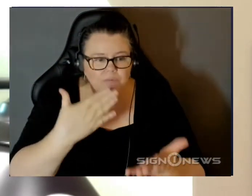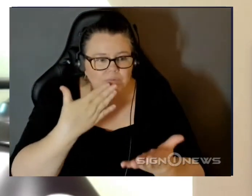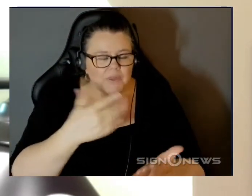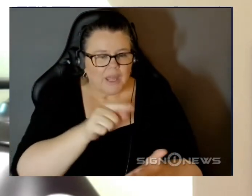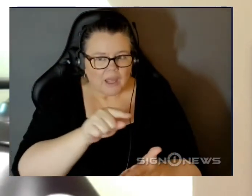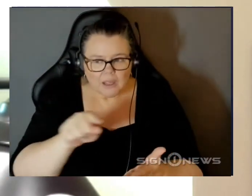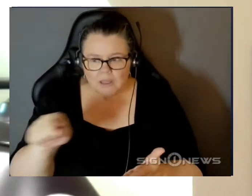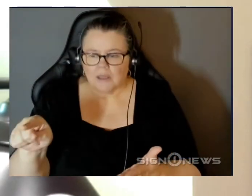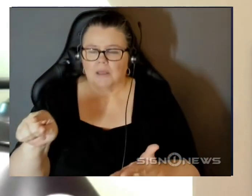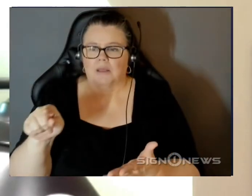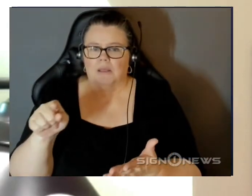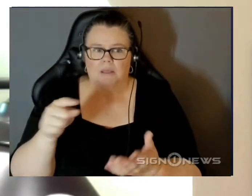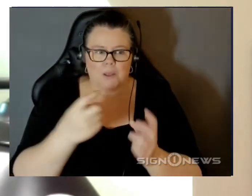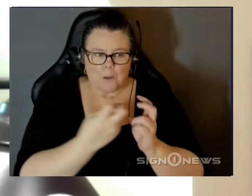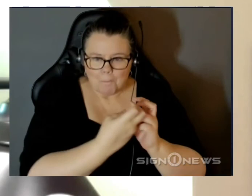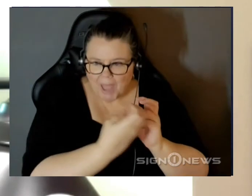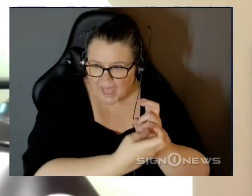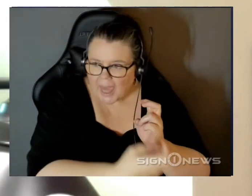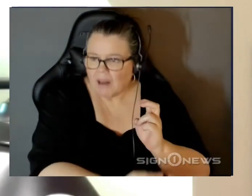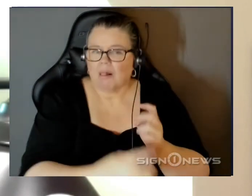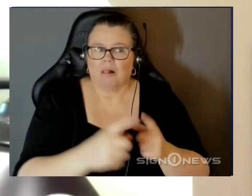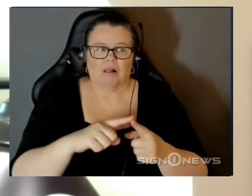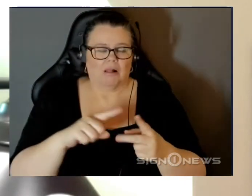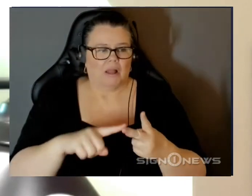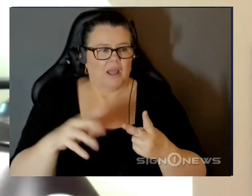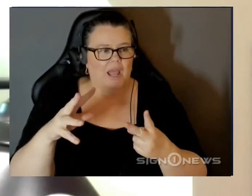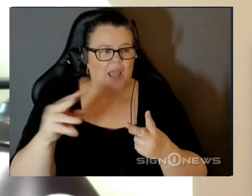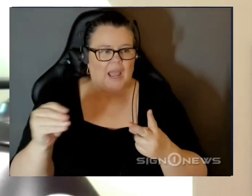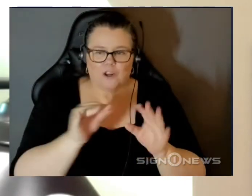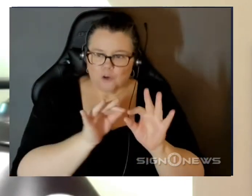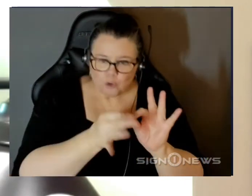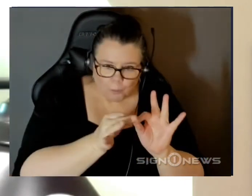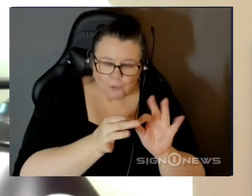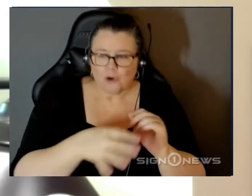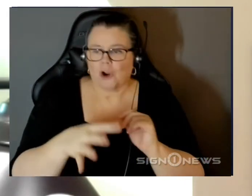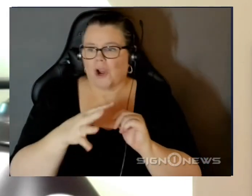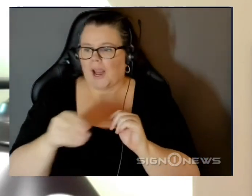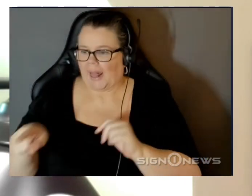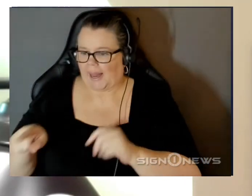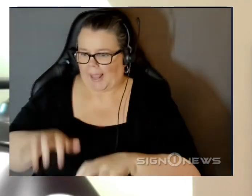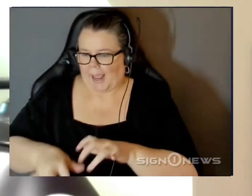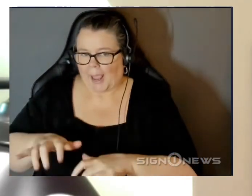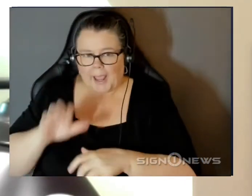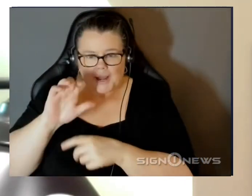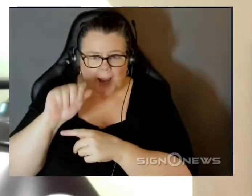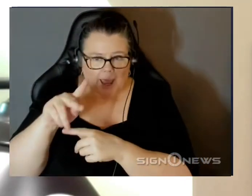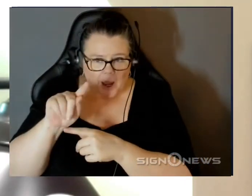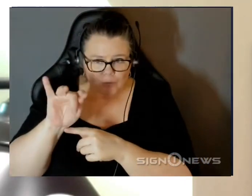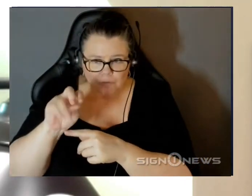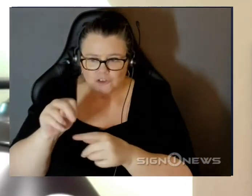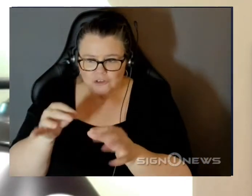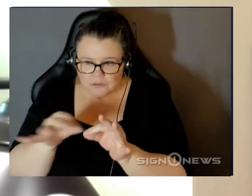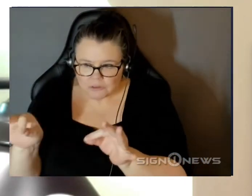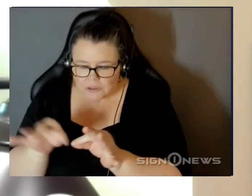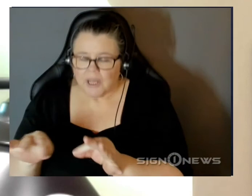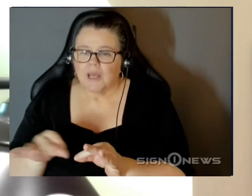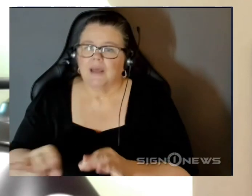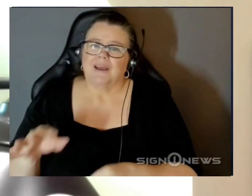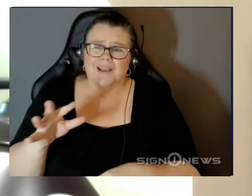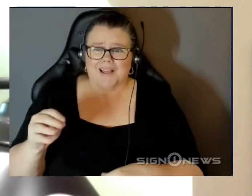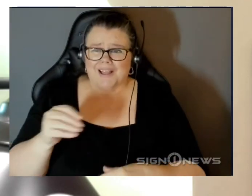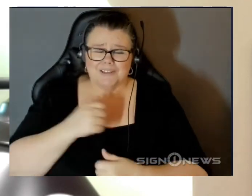and captioner, and to everyone who's joined and submitted such amazing questions as well. And I apologize that we haven't been able to get to all of them,